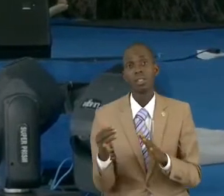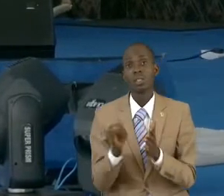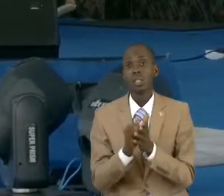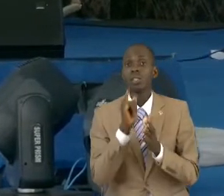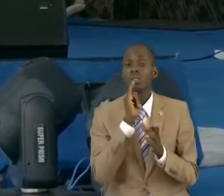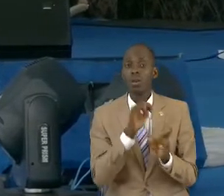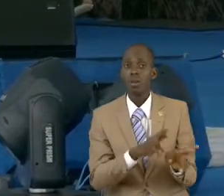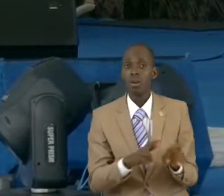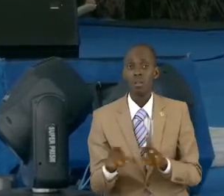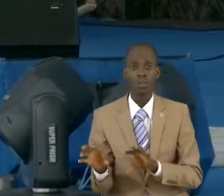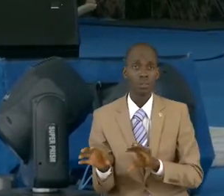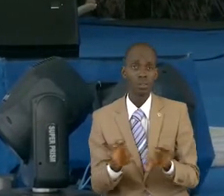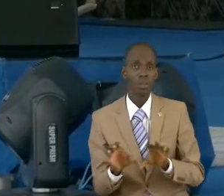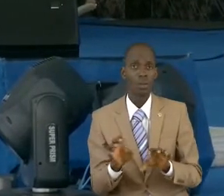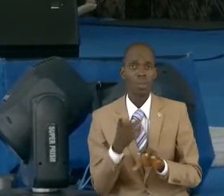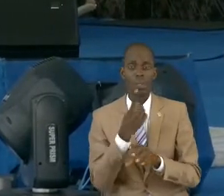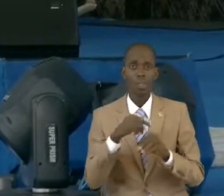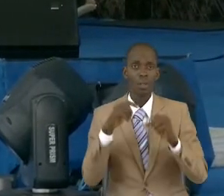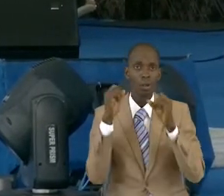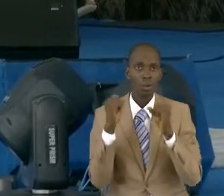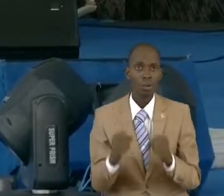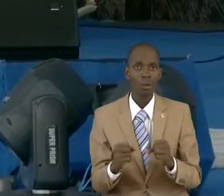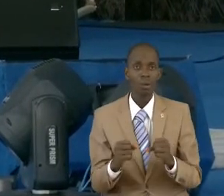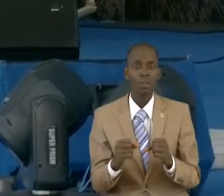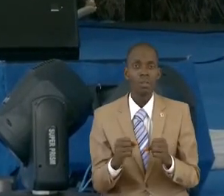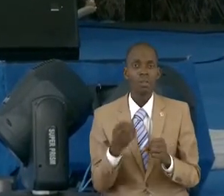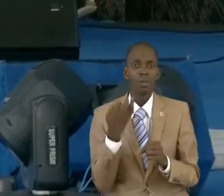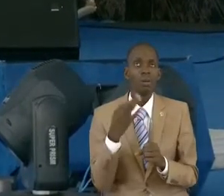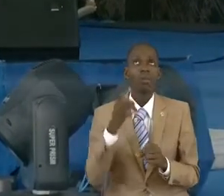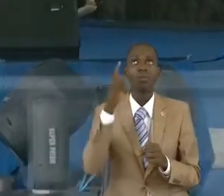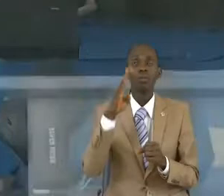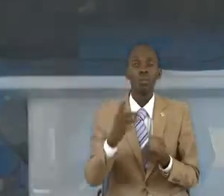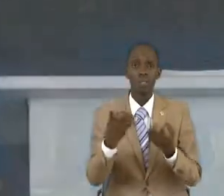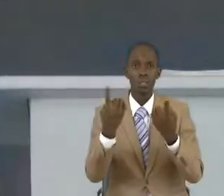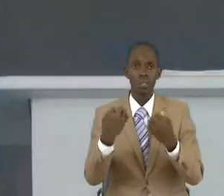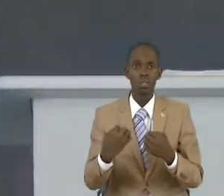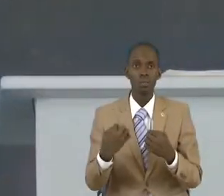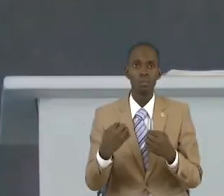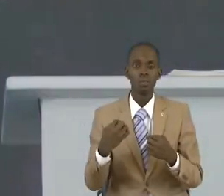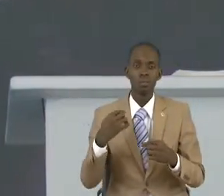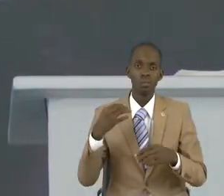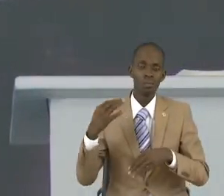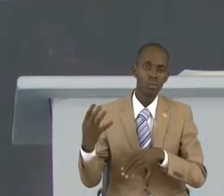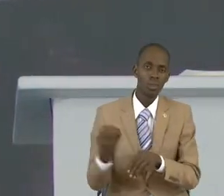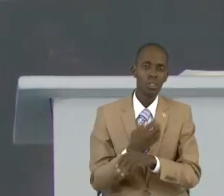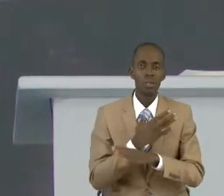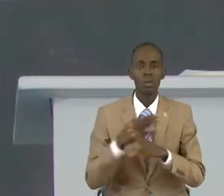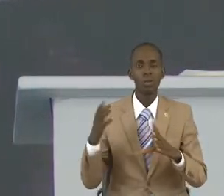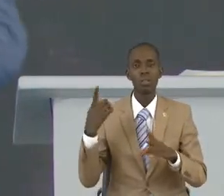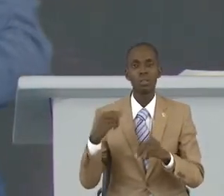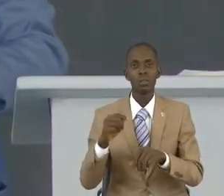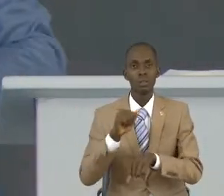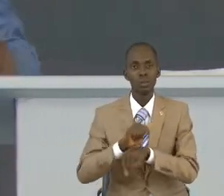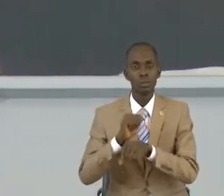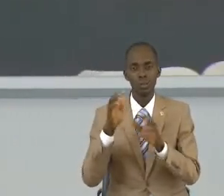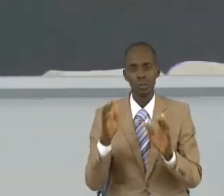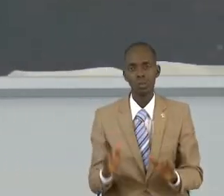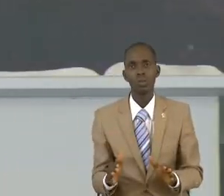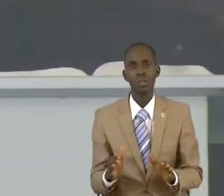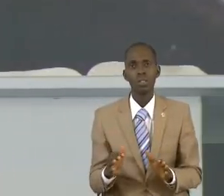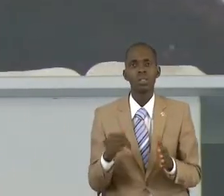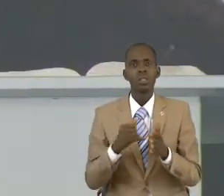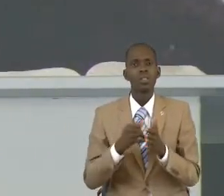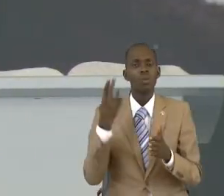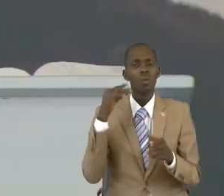The power of God came, rolled the stones away. It was like an